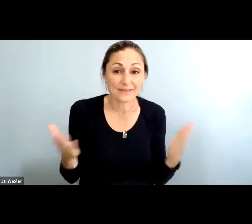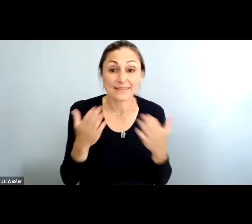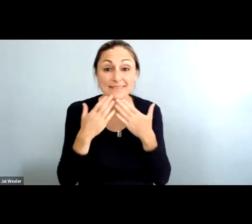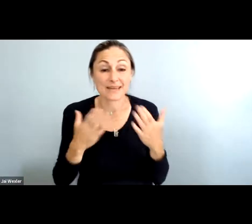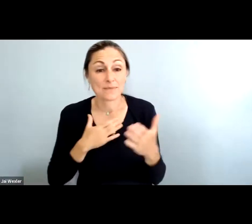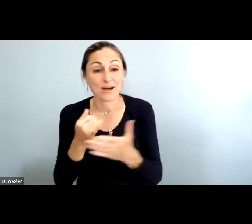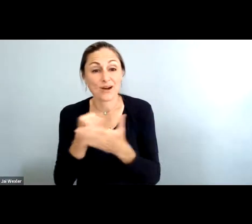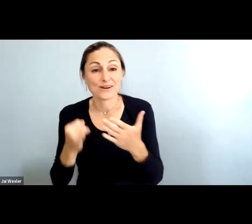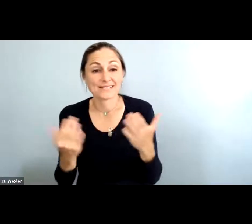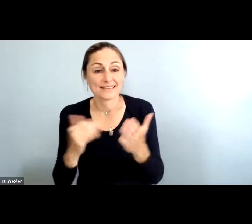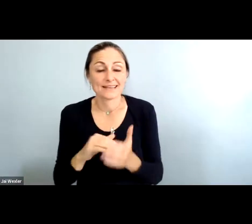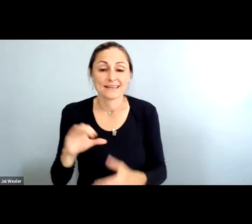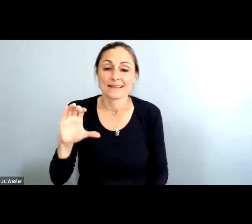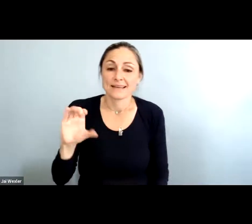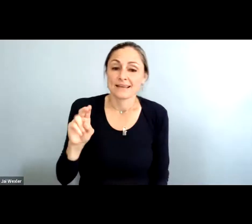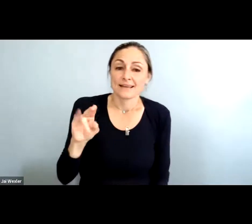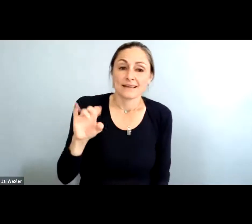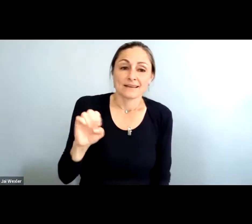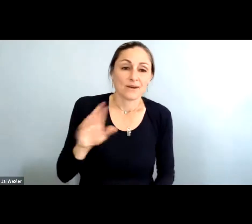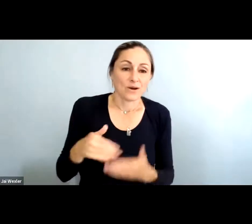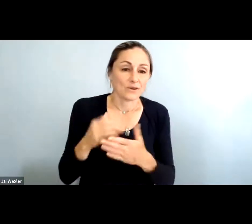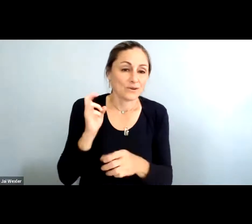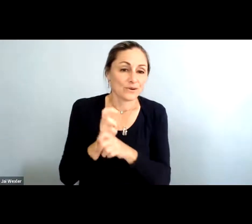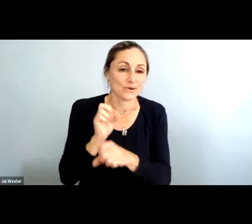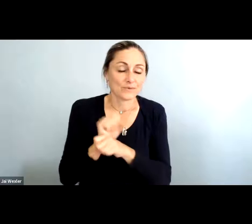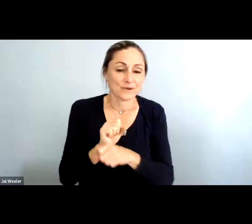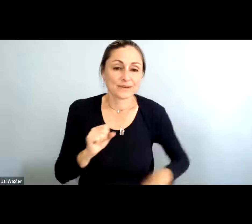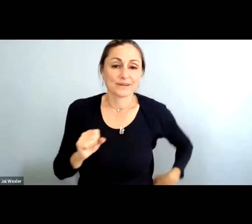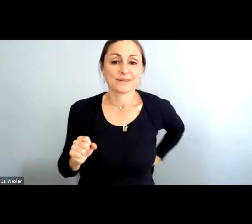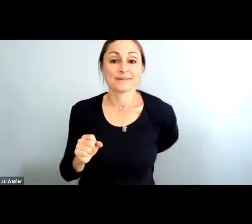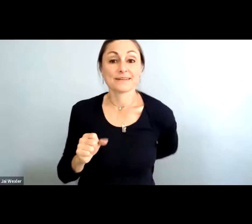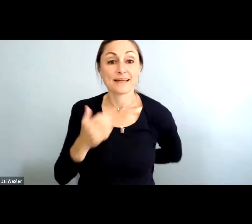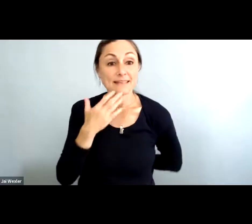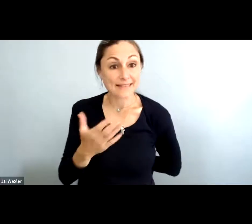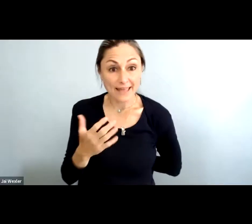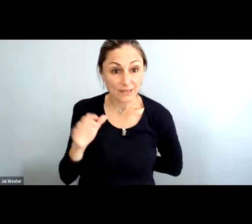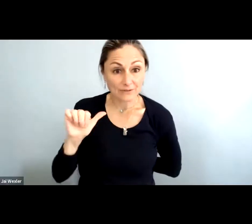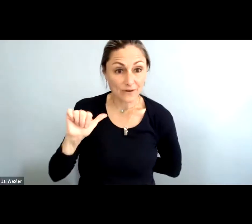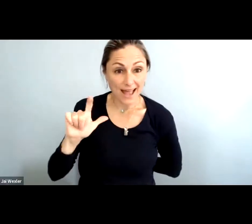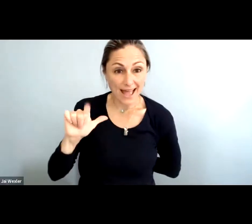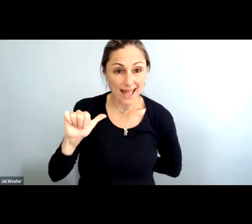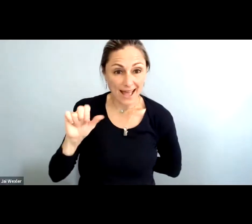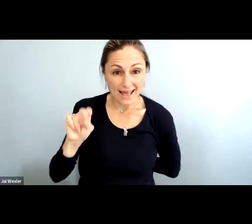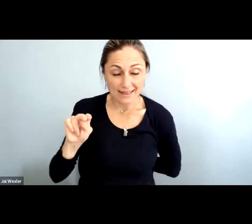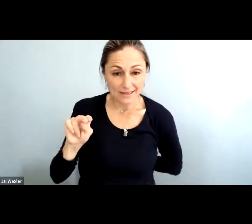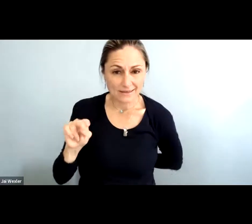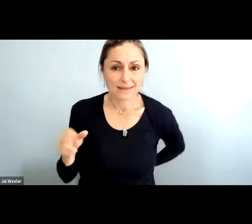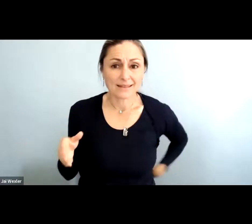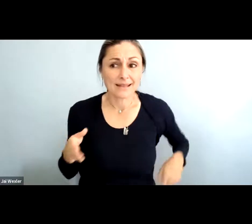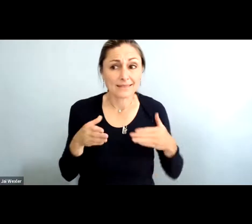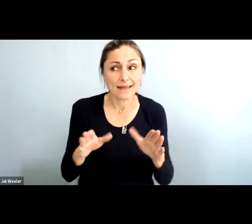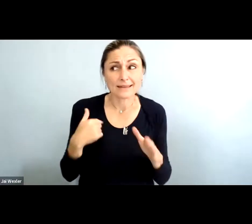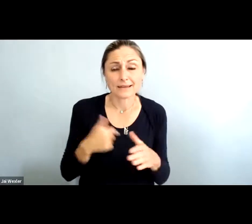again and Connie for all your hard work. Thank you to Alan for letting us do this